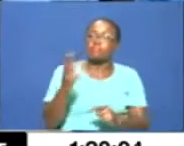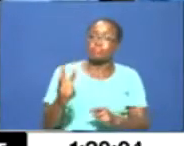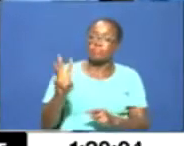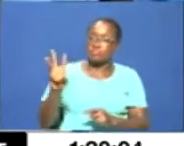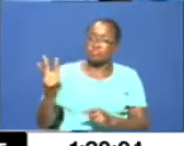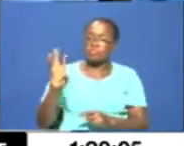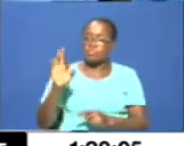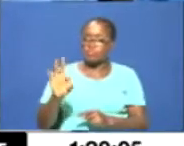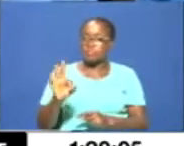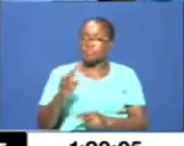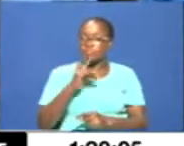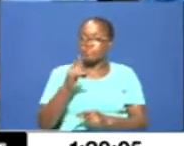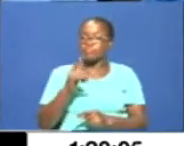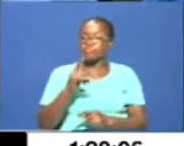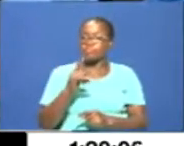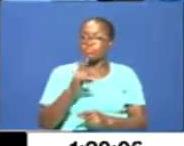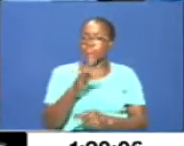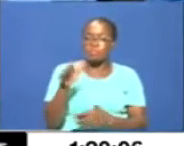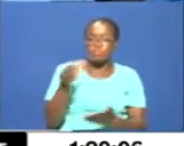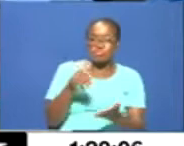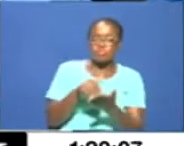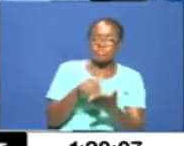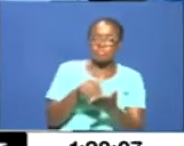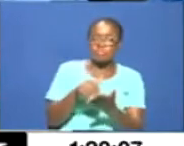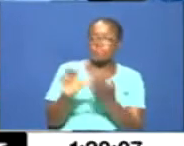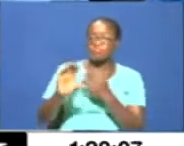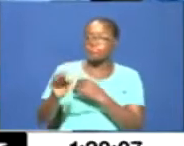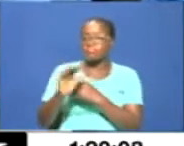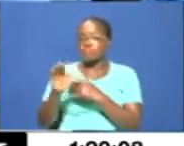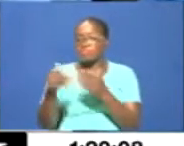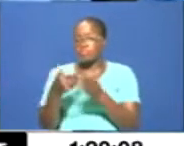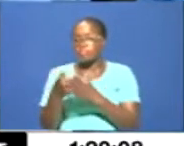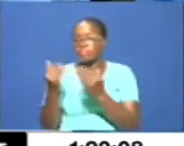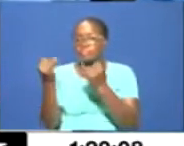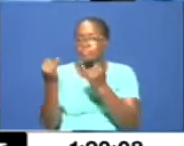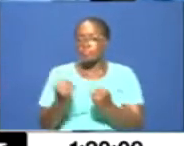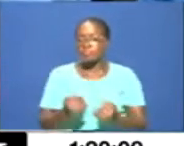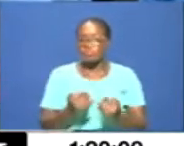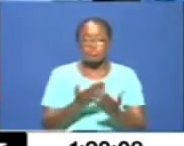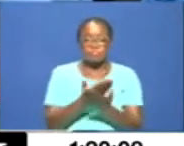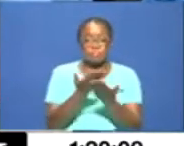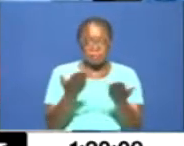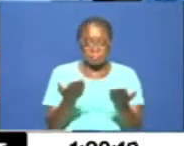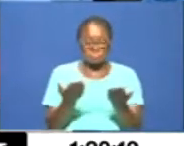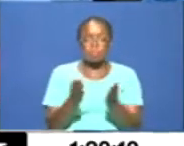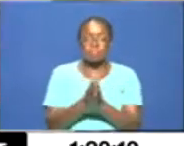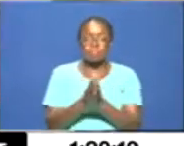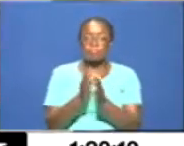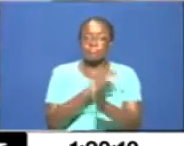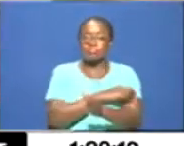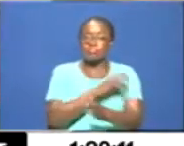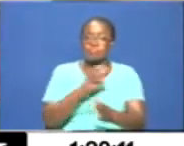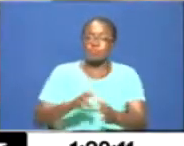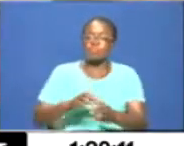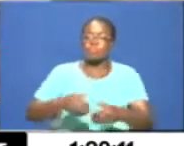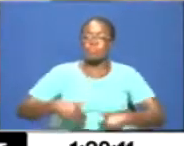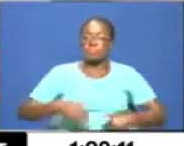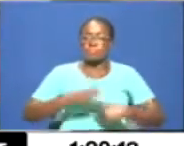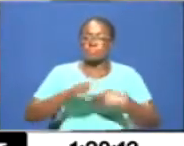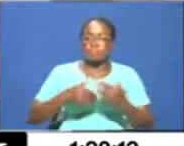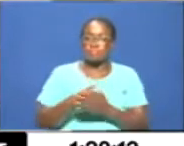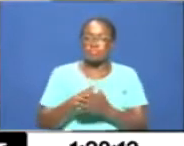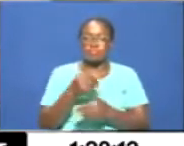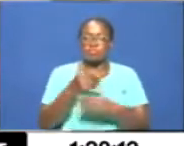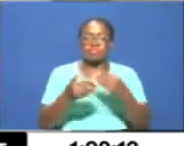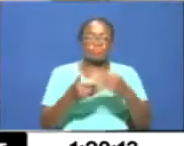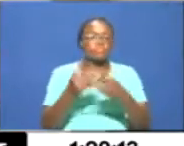going to be an icon to the whole of the county to introduce such facilities and to empower our youth in general. Construction of the